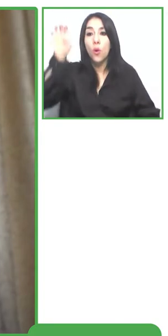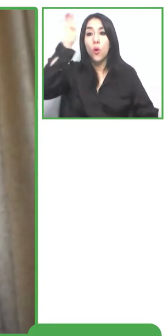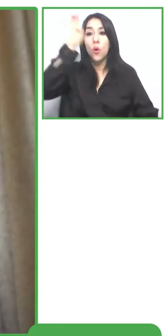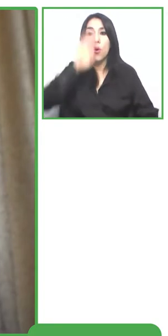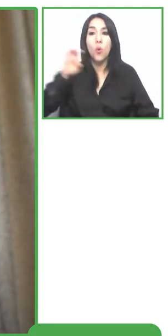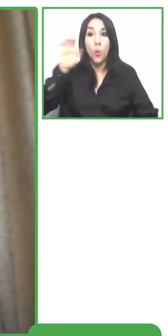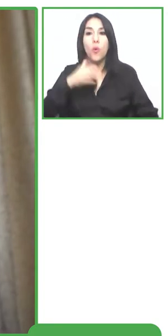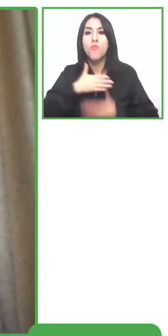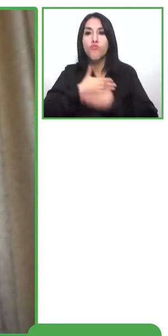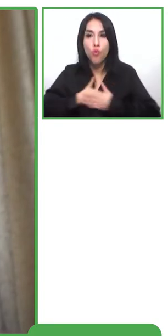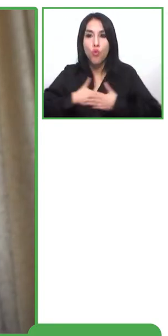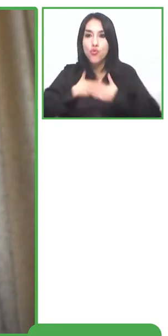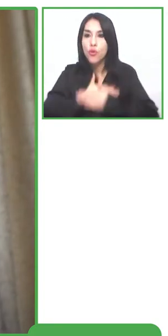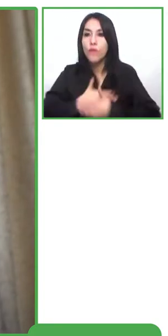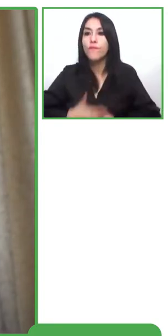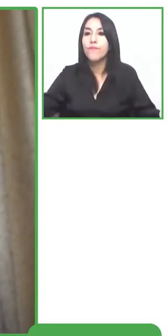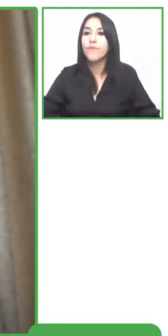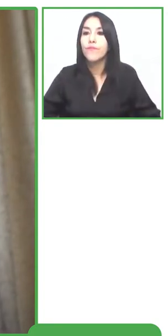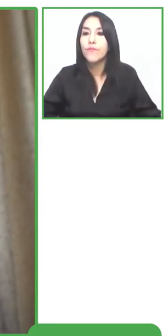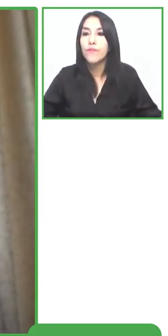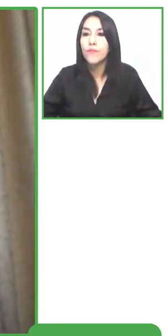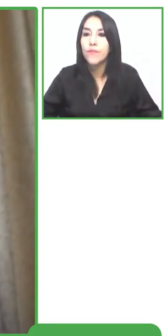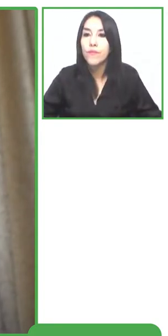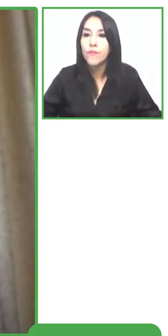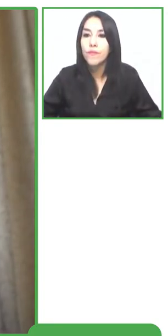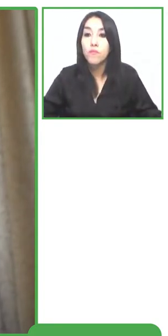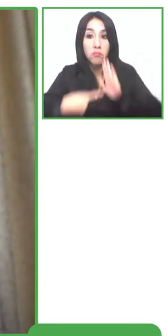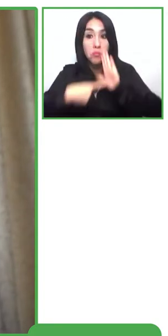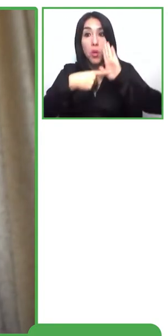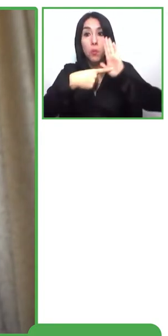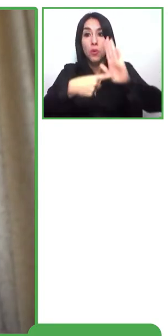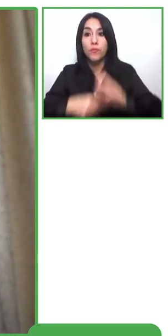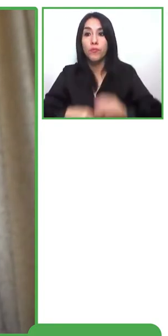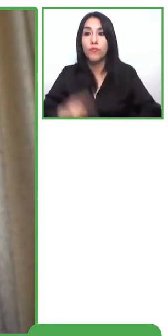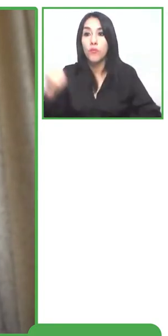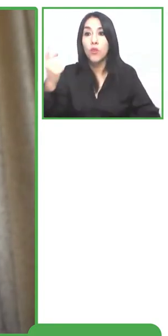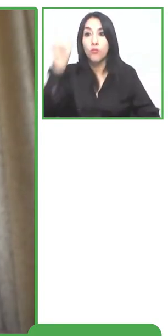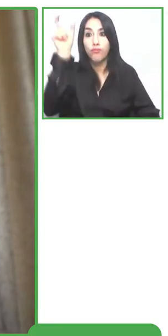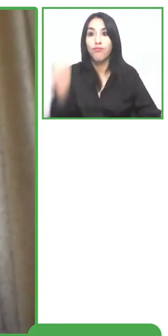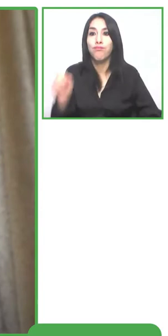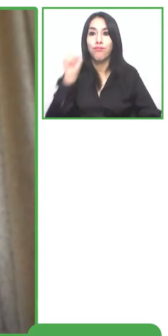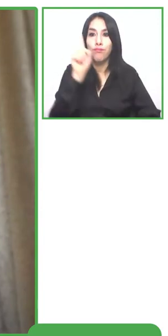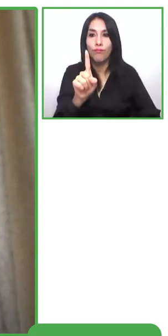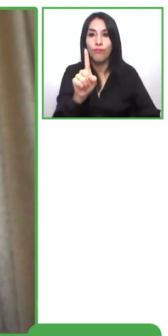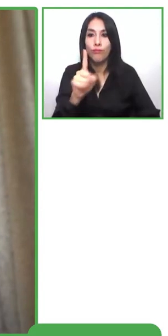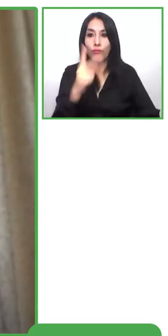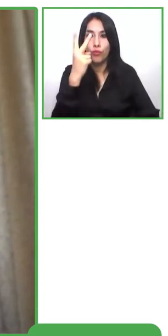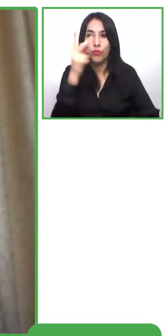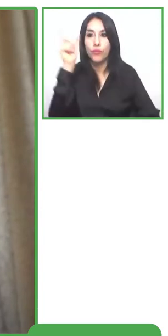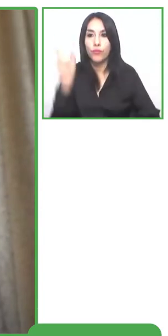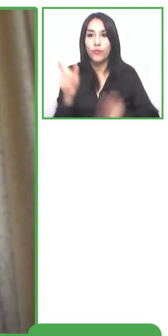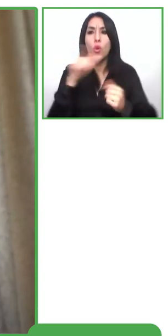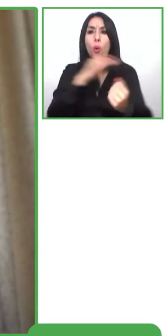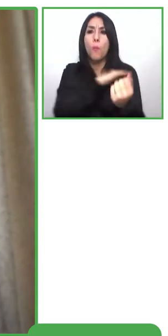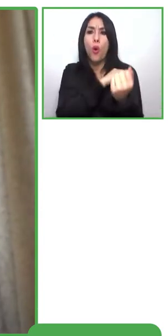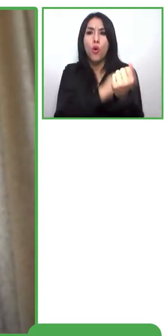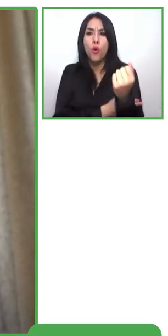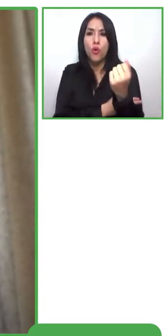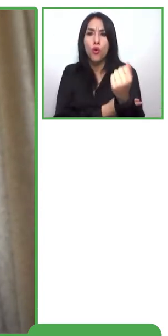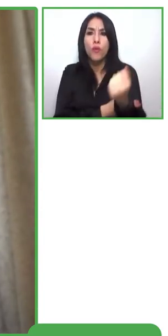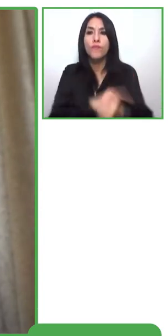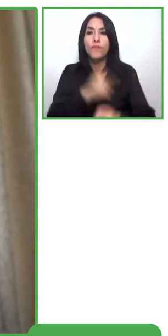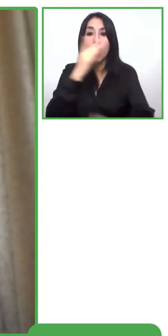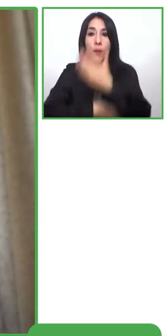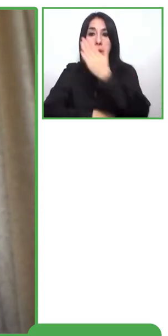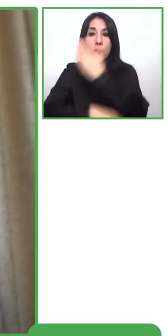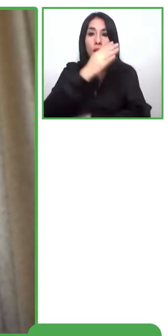today present to you this panel to empower people with disabilities in the framework of the